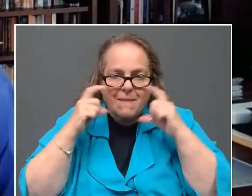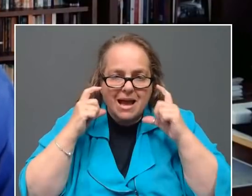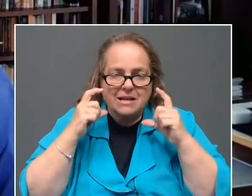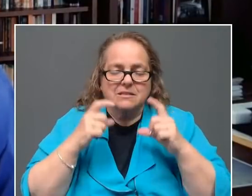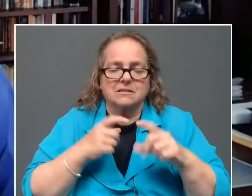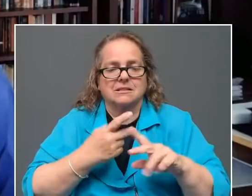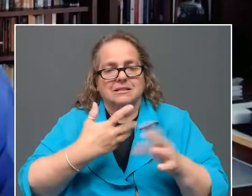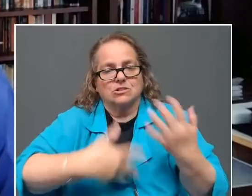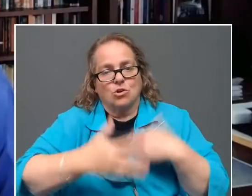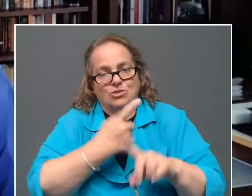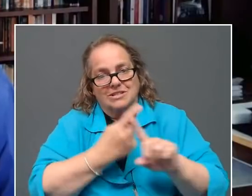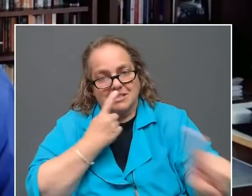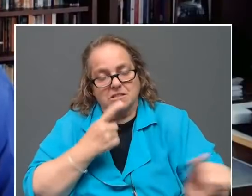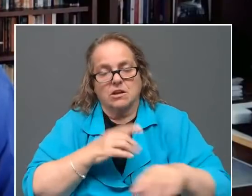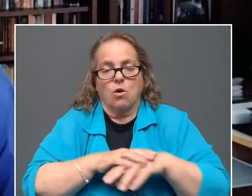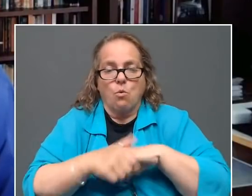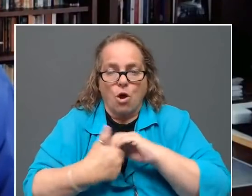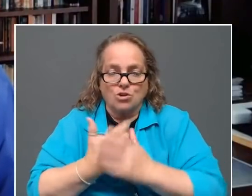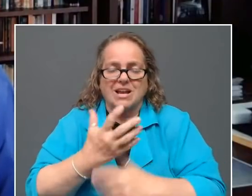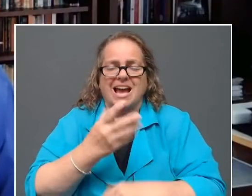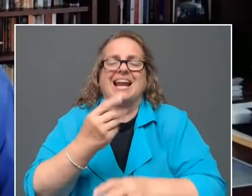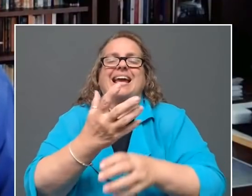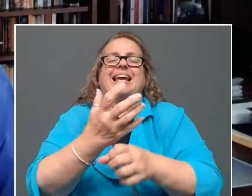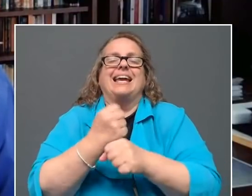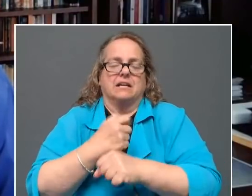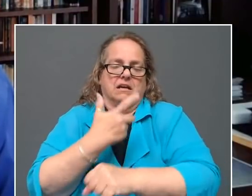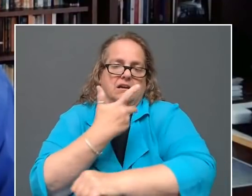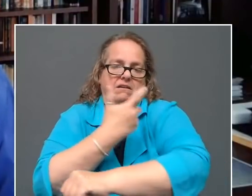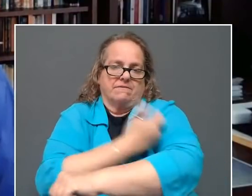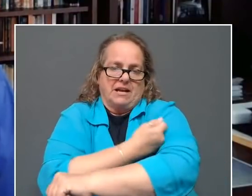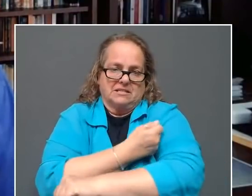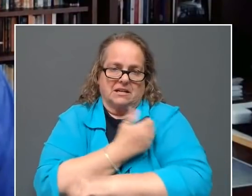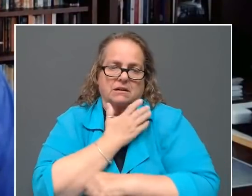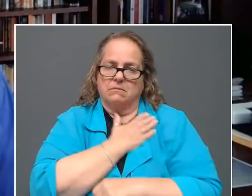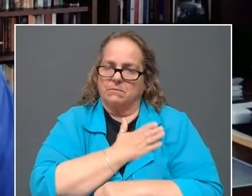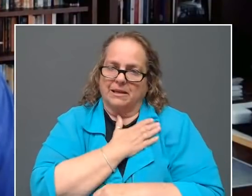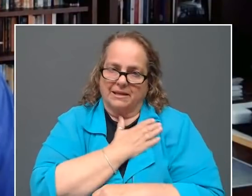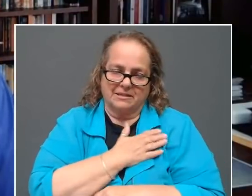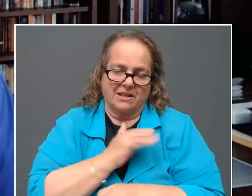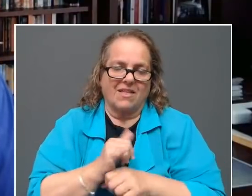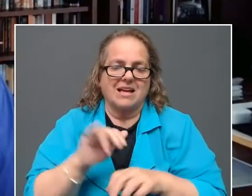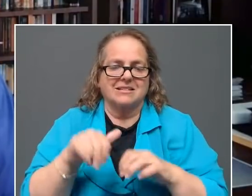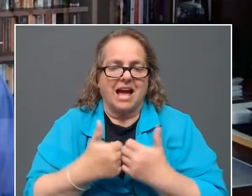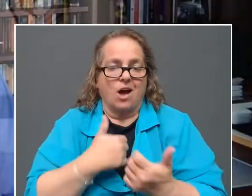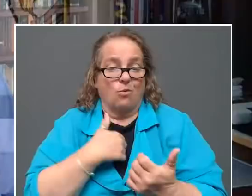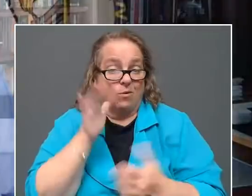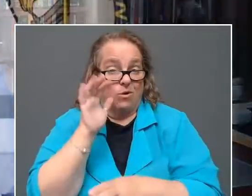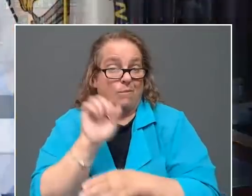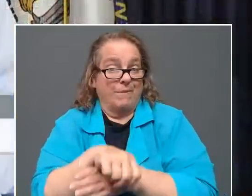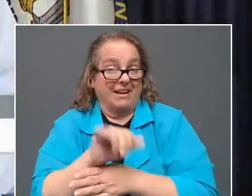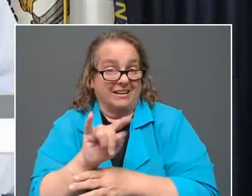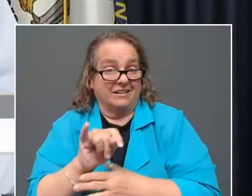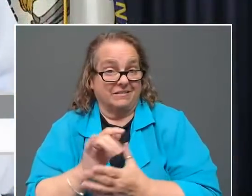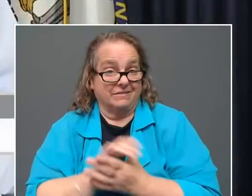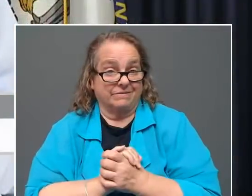get vaccinated when it's your turn. That's how we get ourselves out of this mess. Governor, back to you.